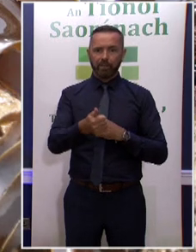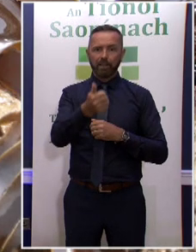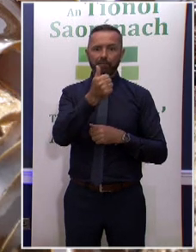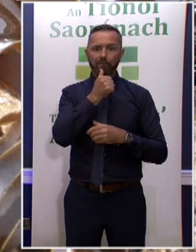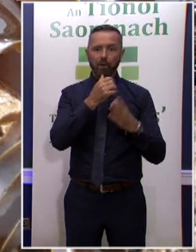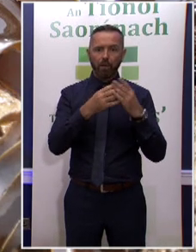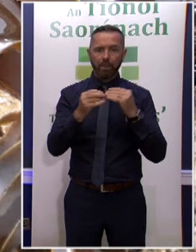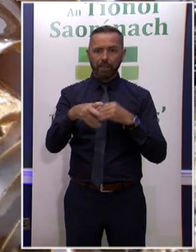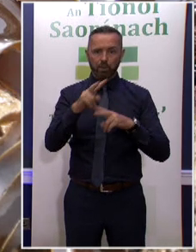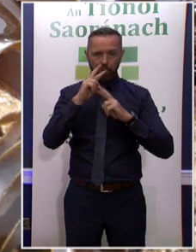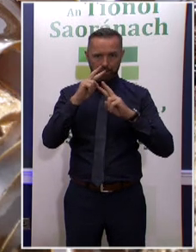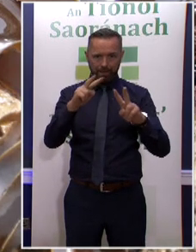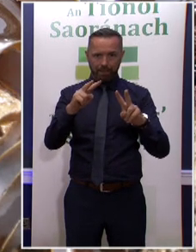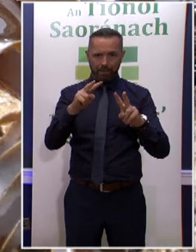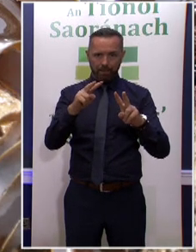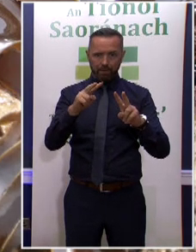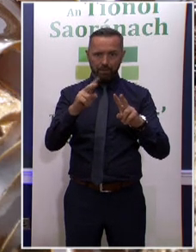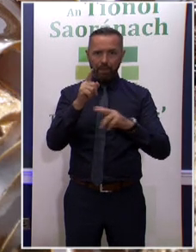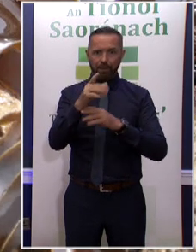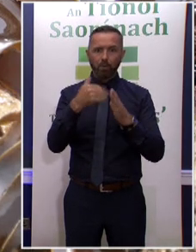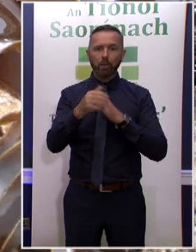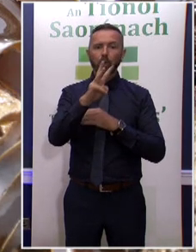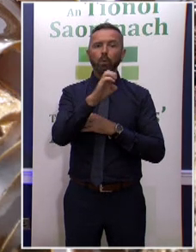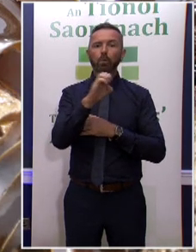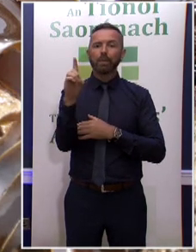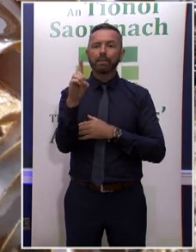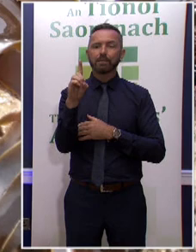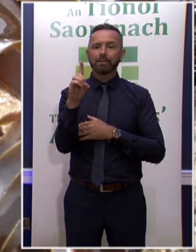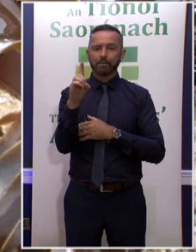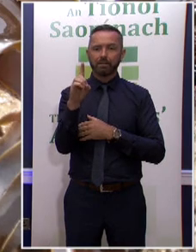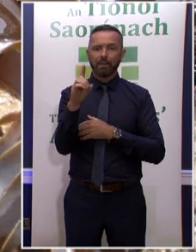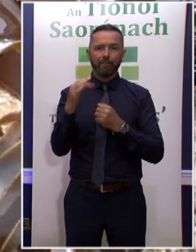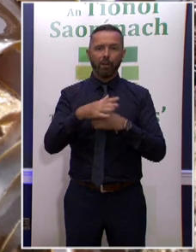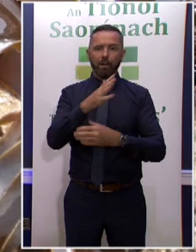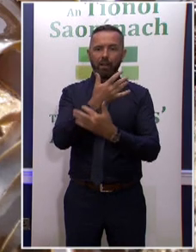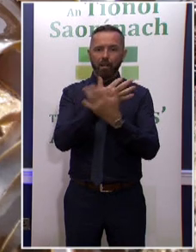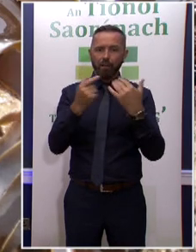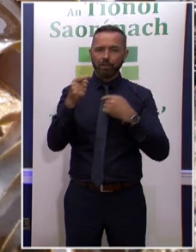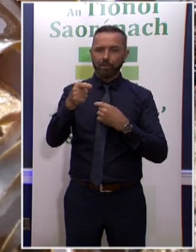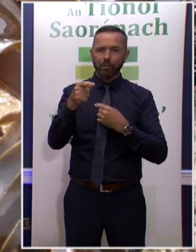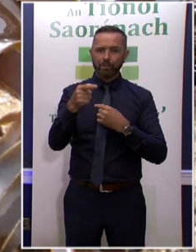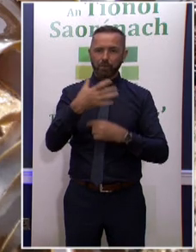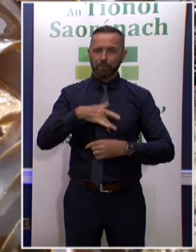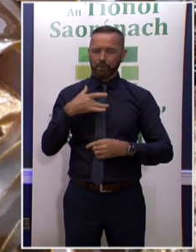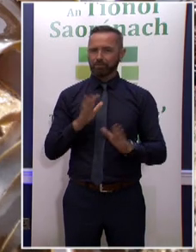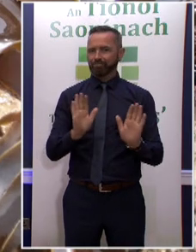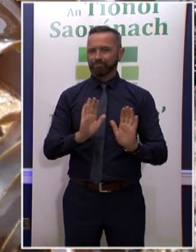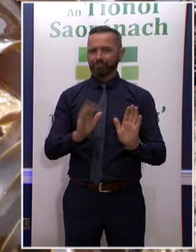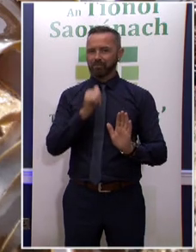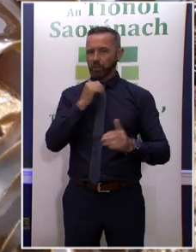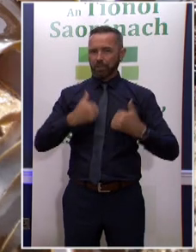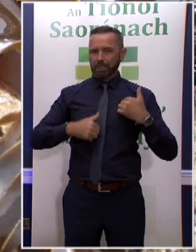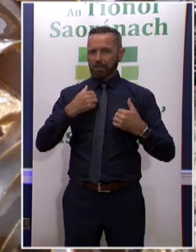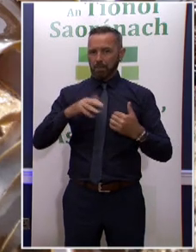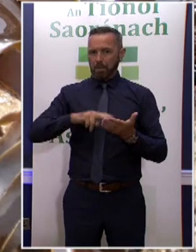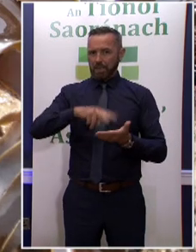you probably would see would indeed be the seaweeds. And perhaps for a lot of us, that's a bit of an off-putting thing. We're worried we might slip over on